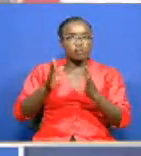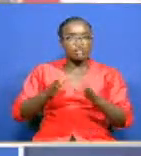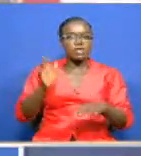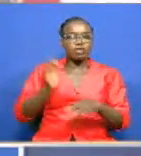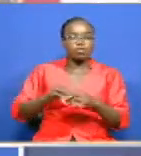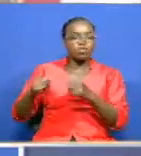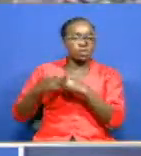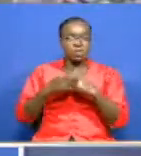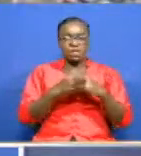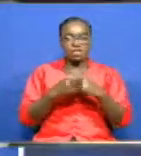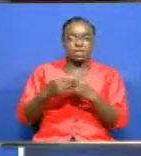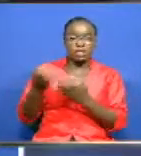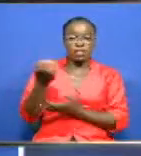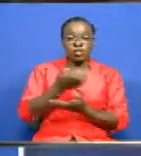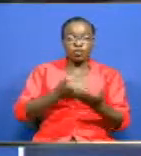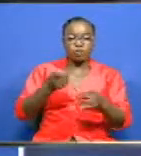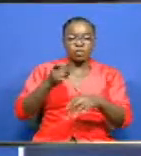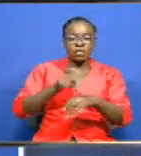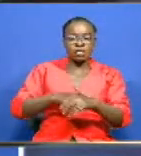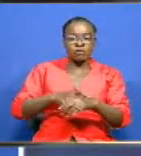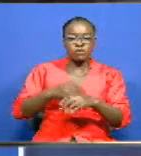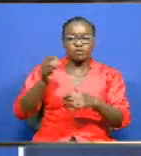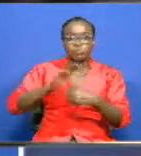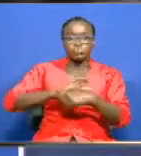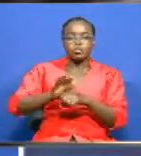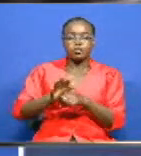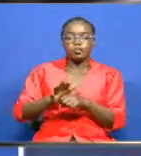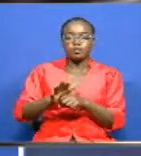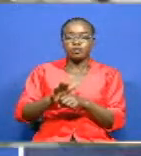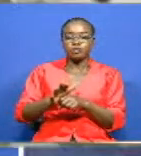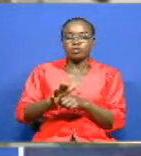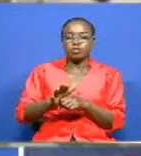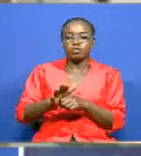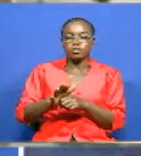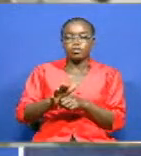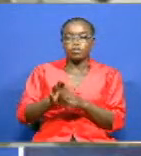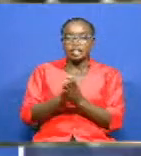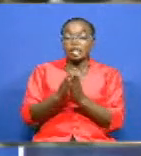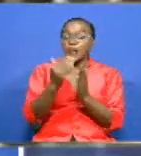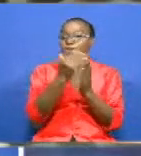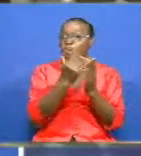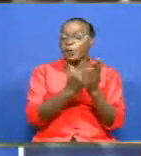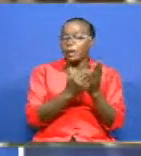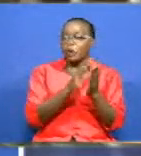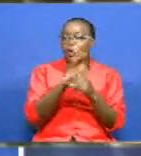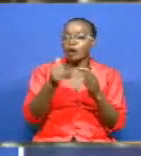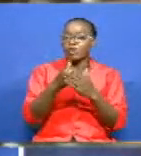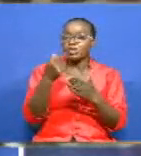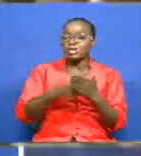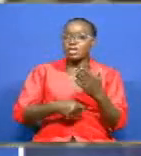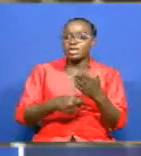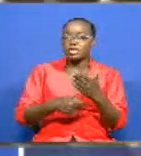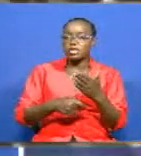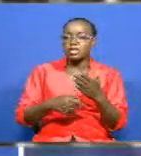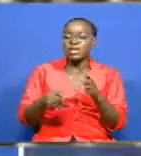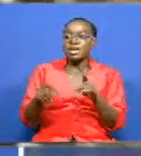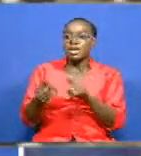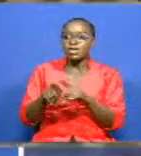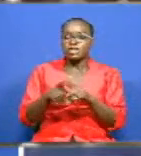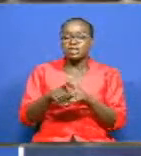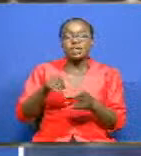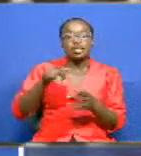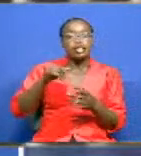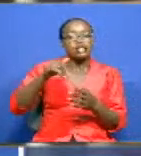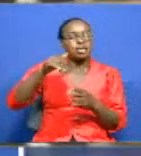the challenging economic times brought about by COVID-19 pandemic. The program applies to all tax liabilities such as income